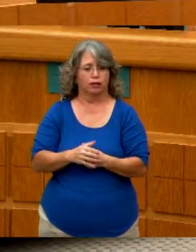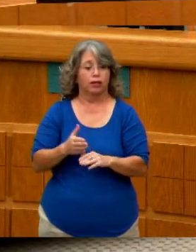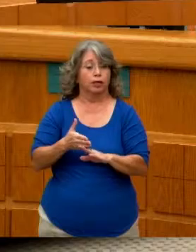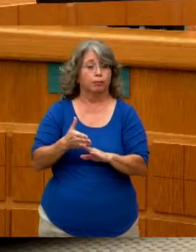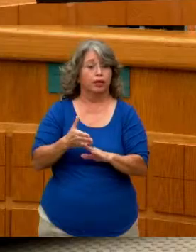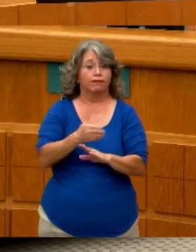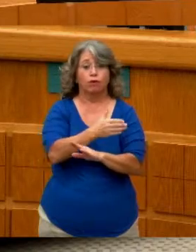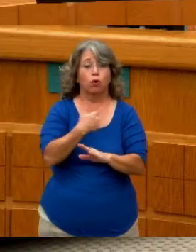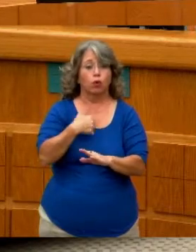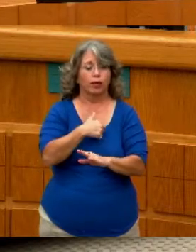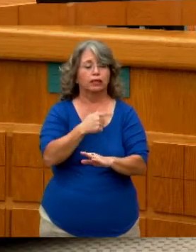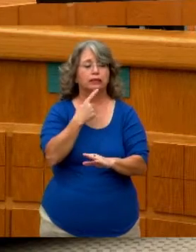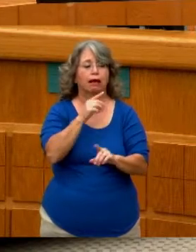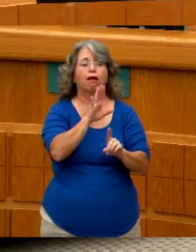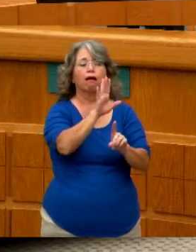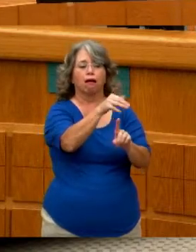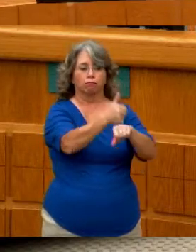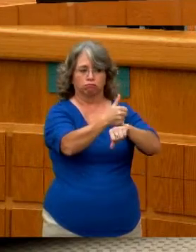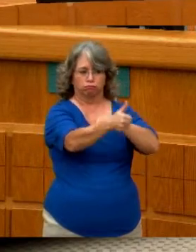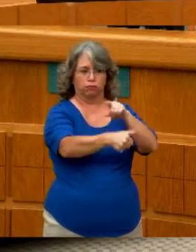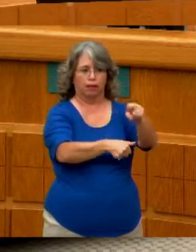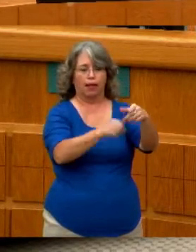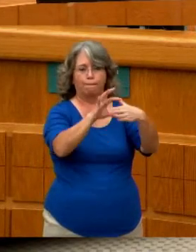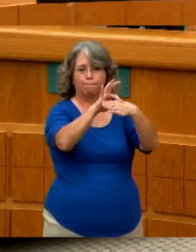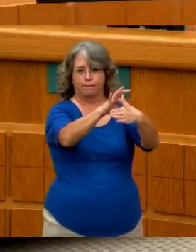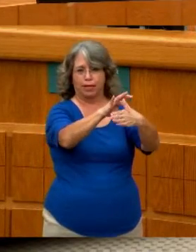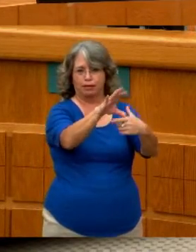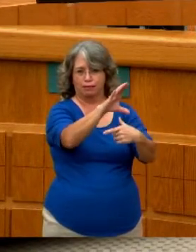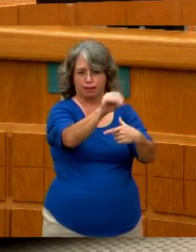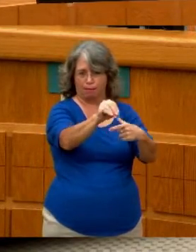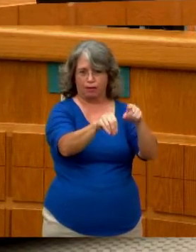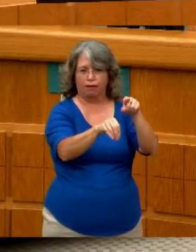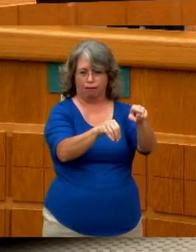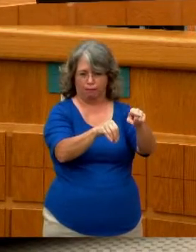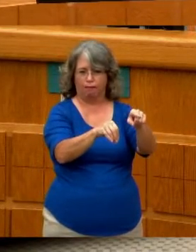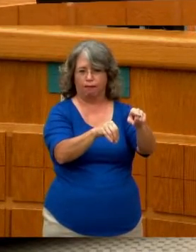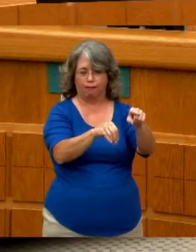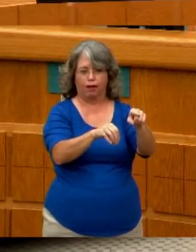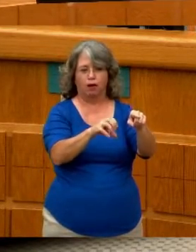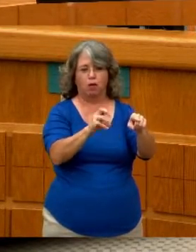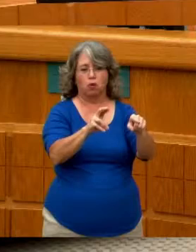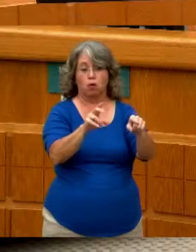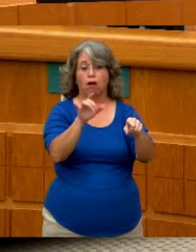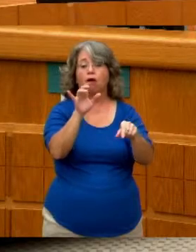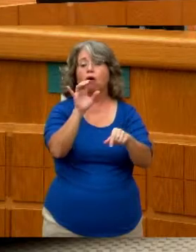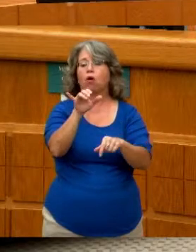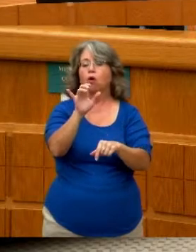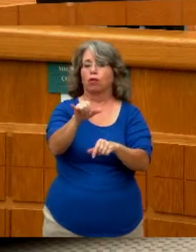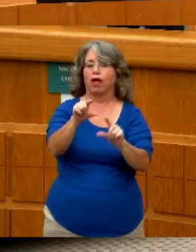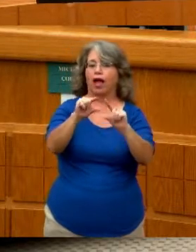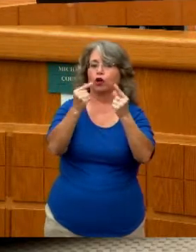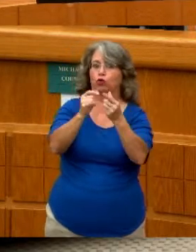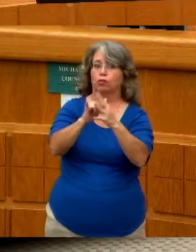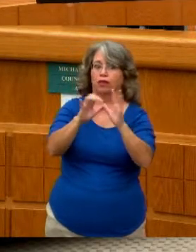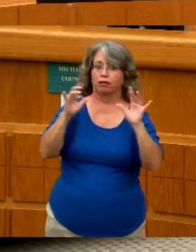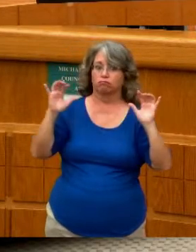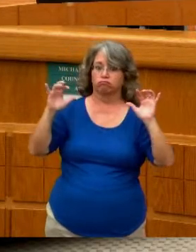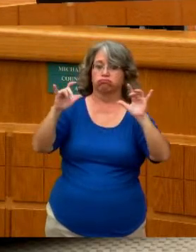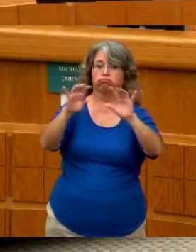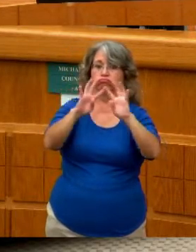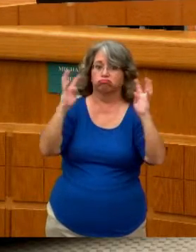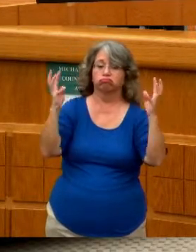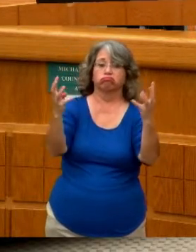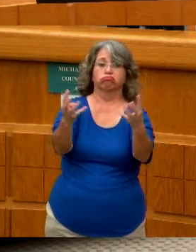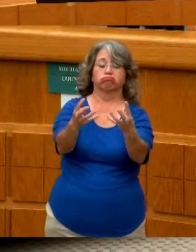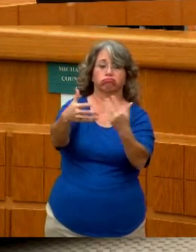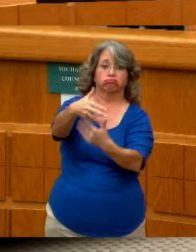now? Before, you used to be able to identify that meat plant or that the